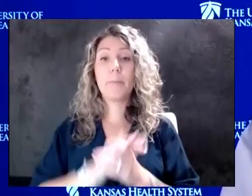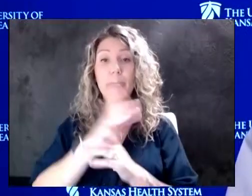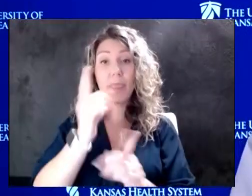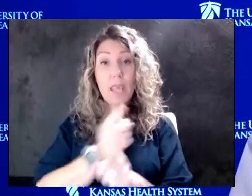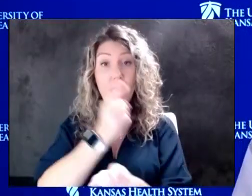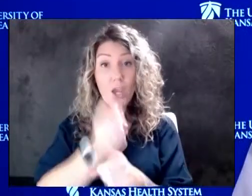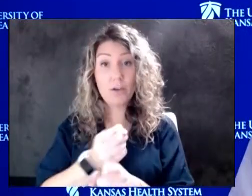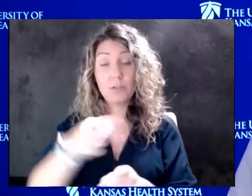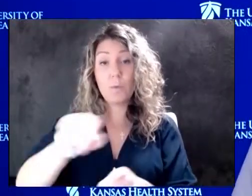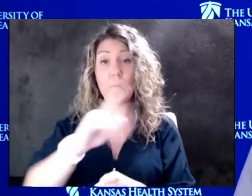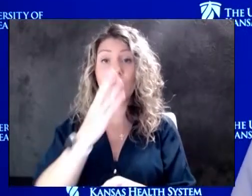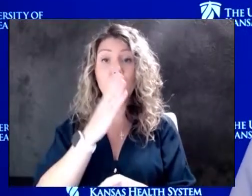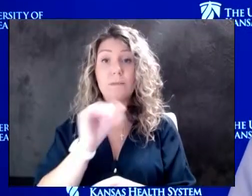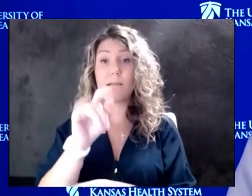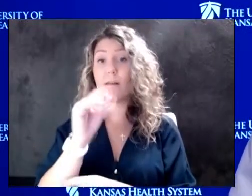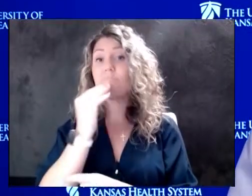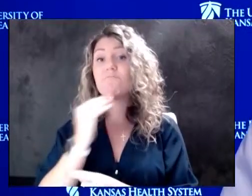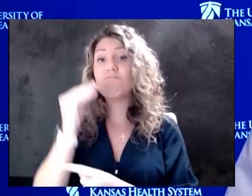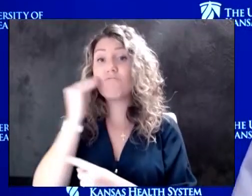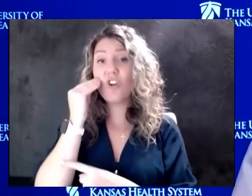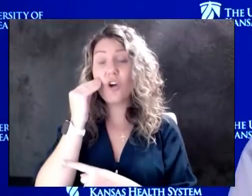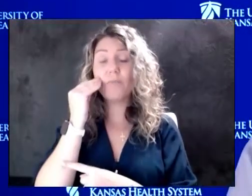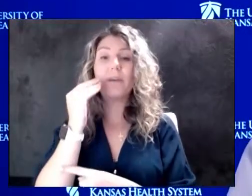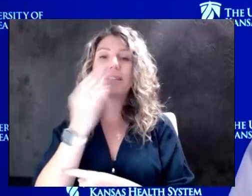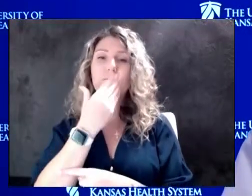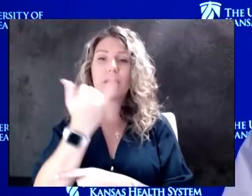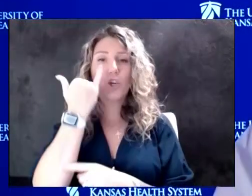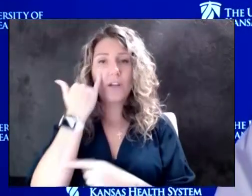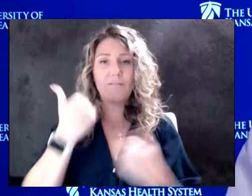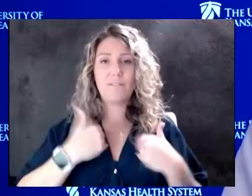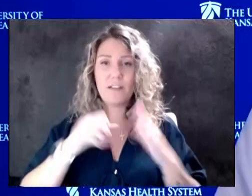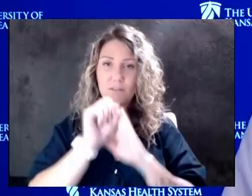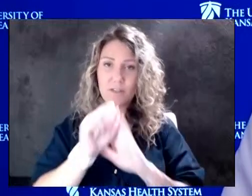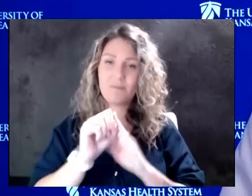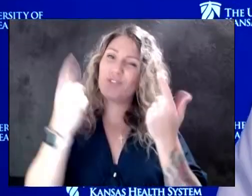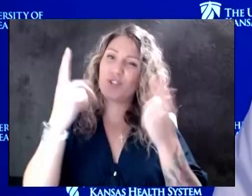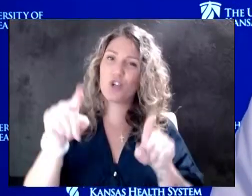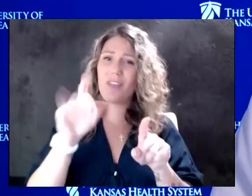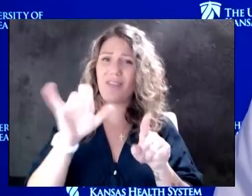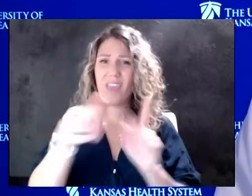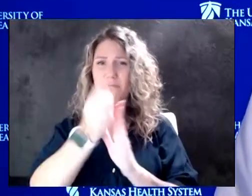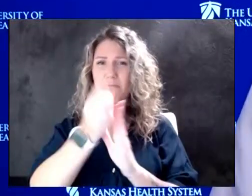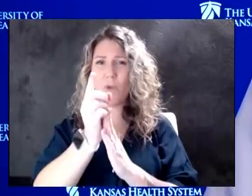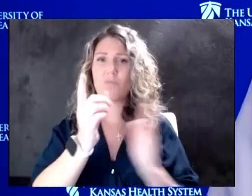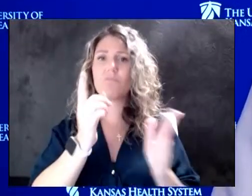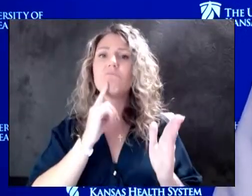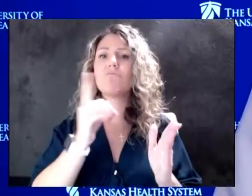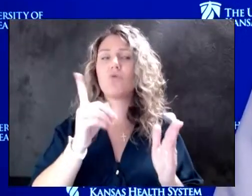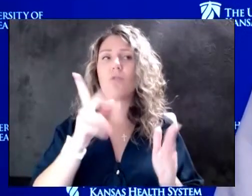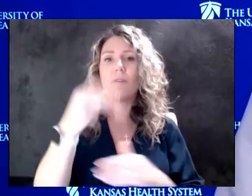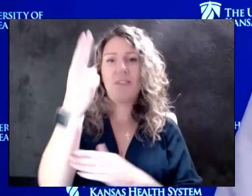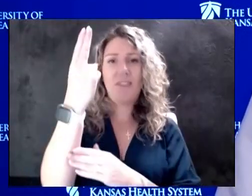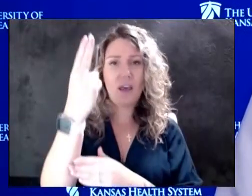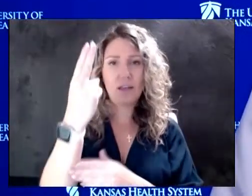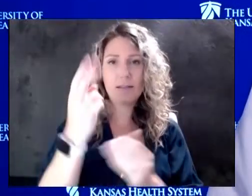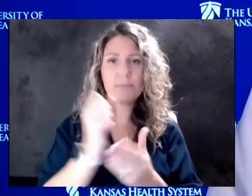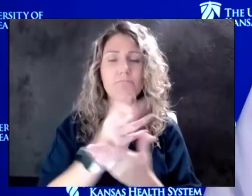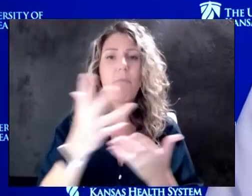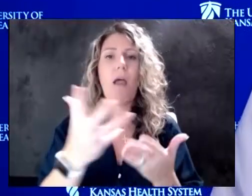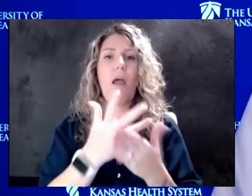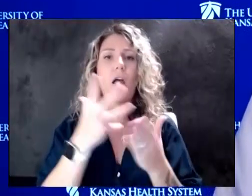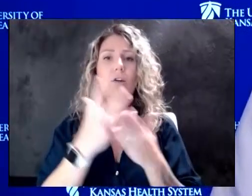tests is probably better if you are symptomatic. Yeah, agree. Just because at that point you are probably having the highest amount of replication going